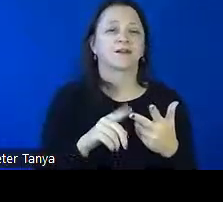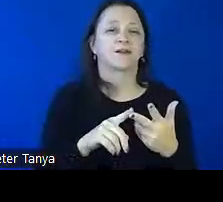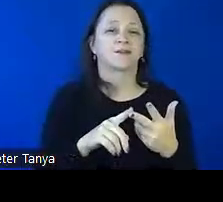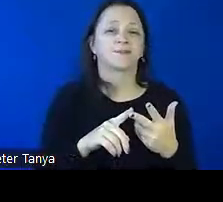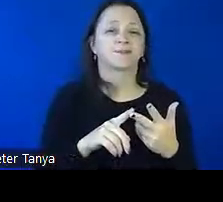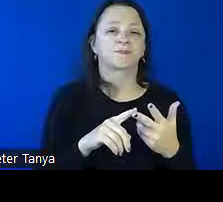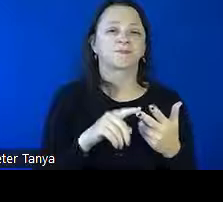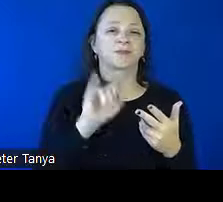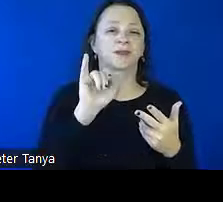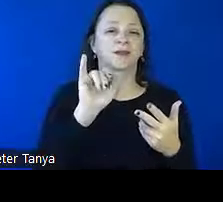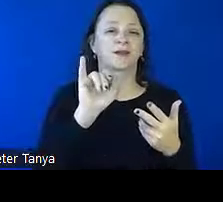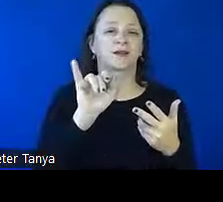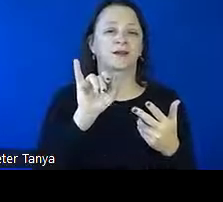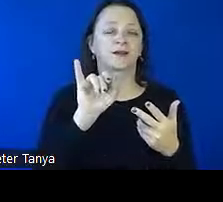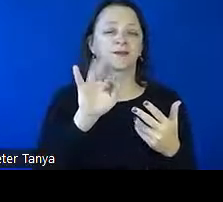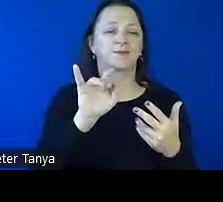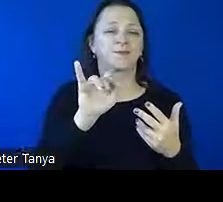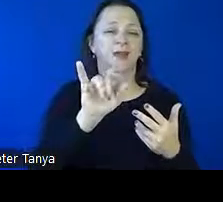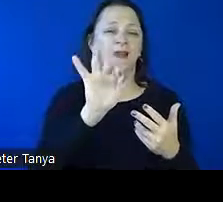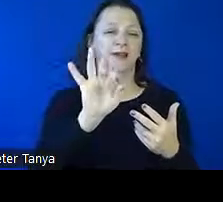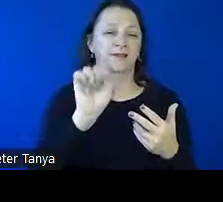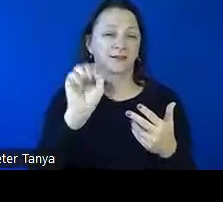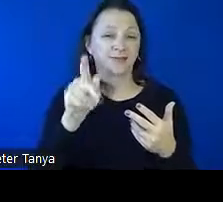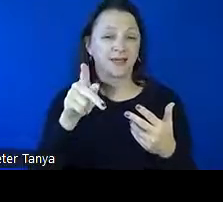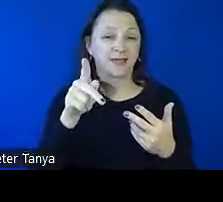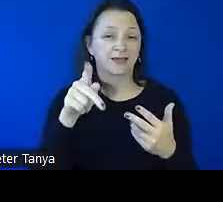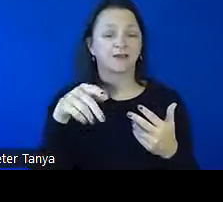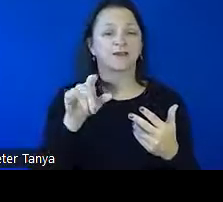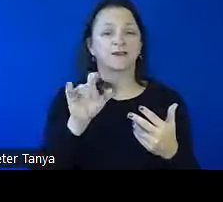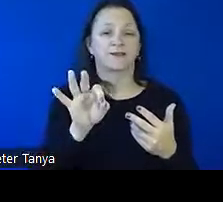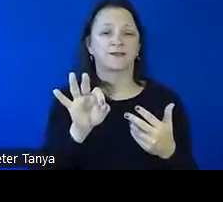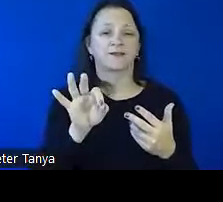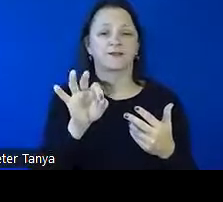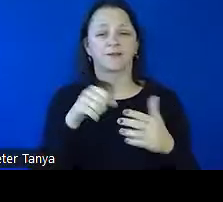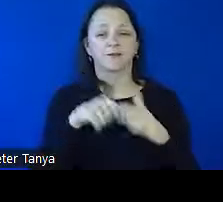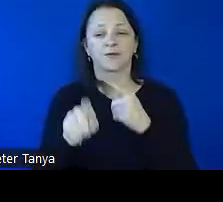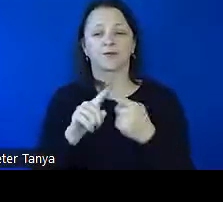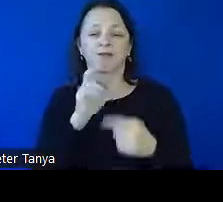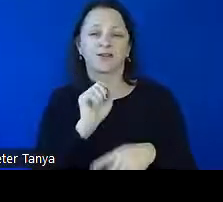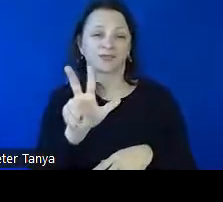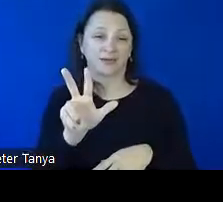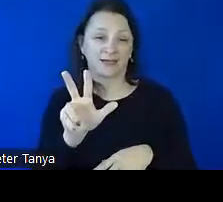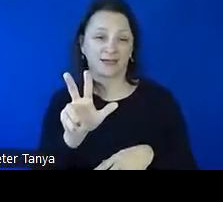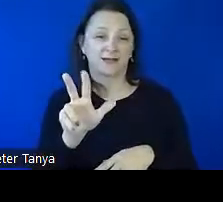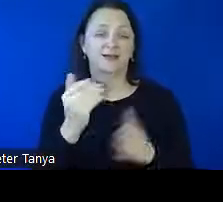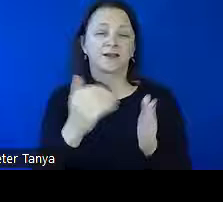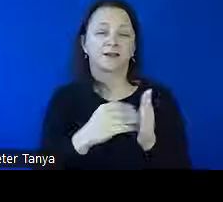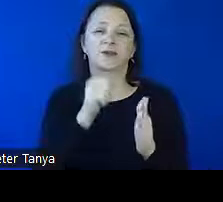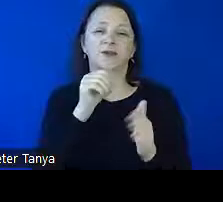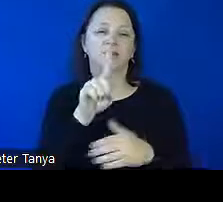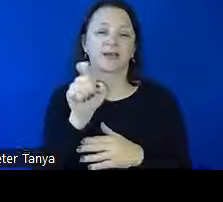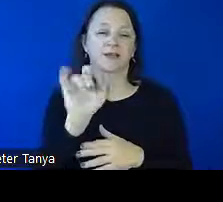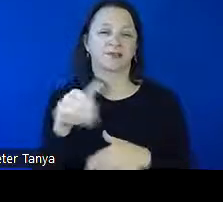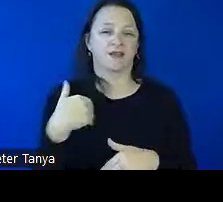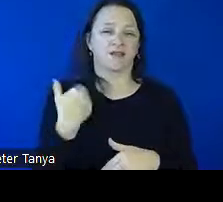a specific family service plan if they're in this kind of like birth to age 3, which again, we don't diagnose ADHD at